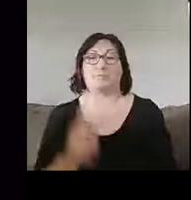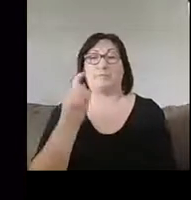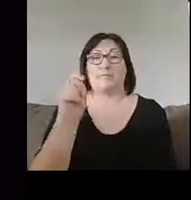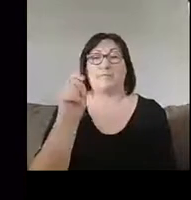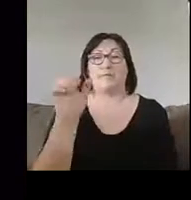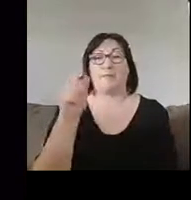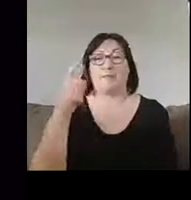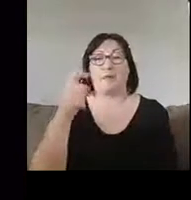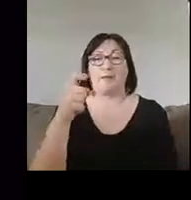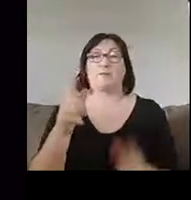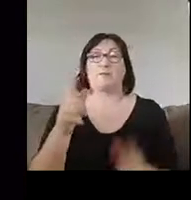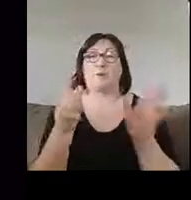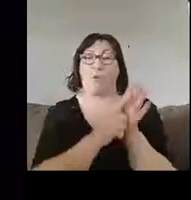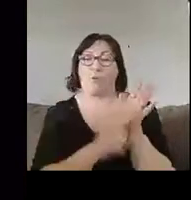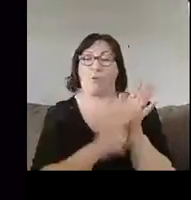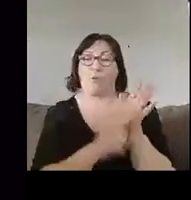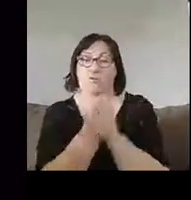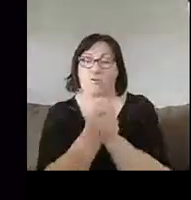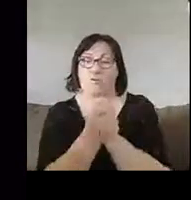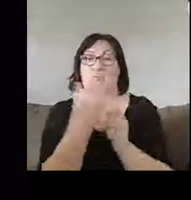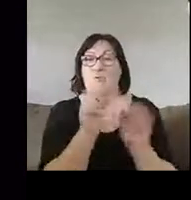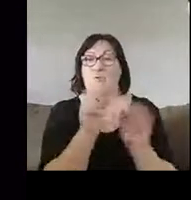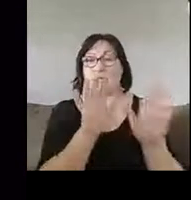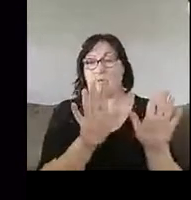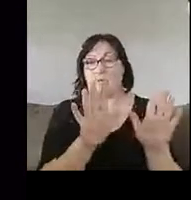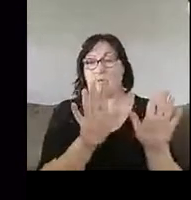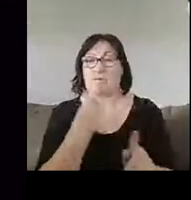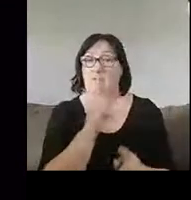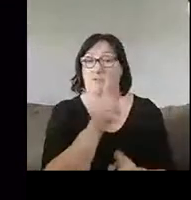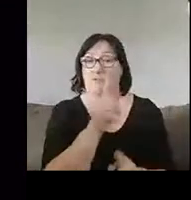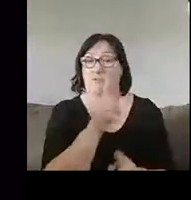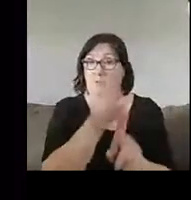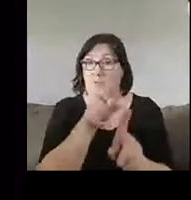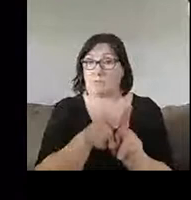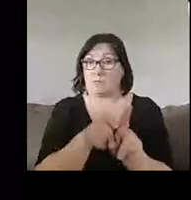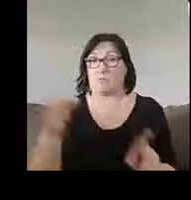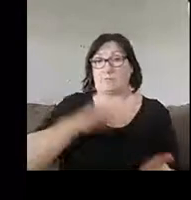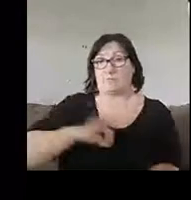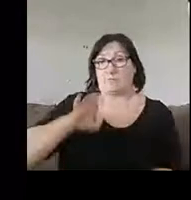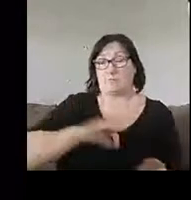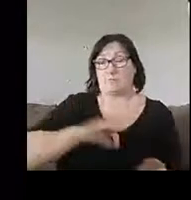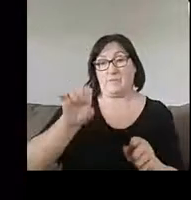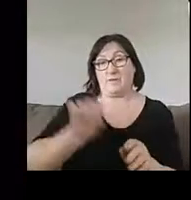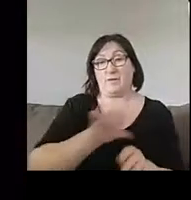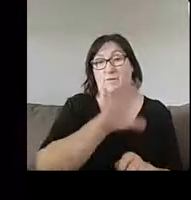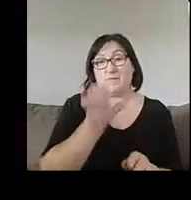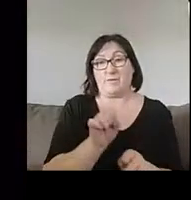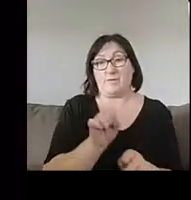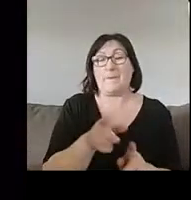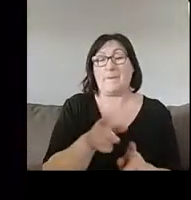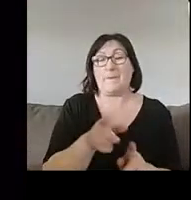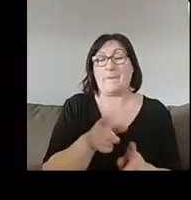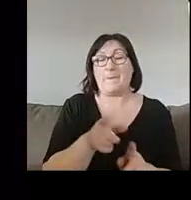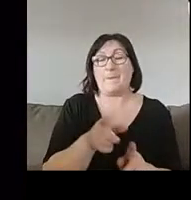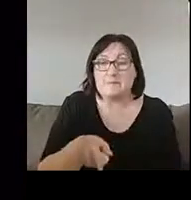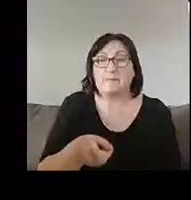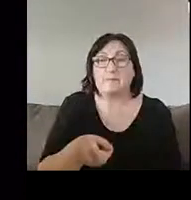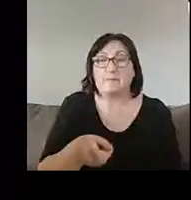we say each and every person earning an income in South Africa must have an income